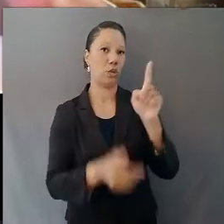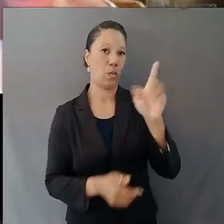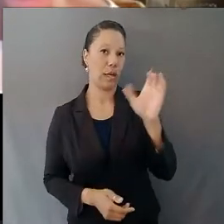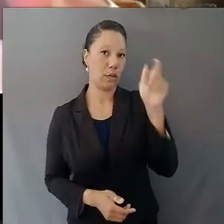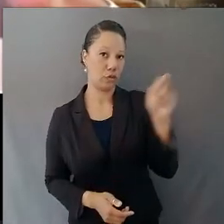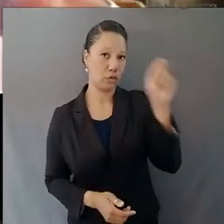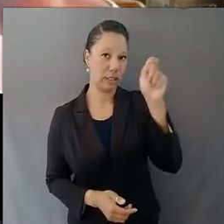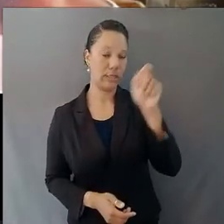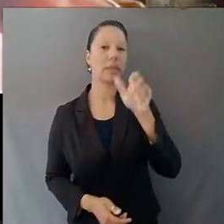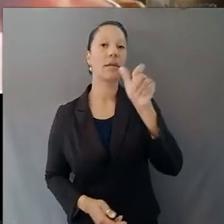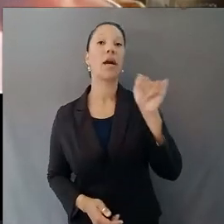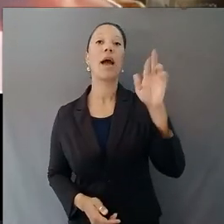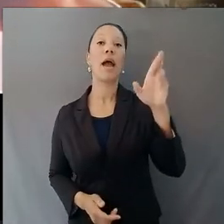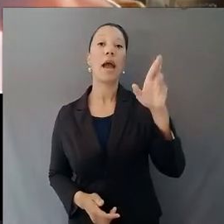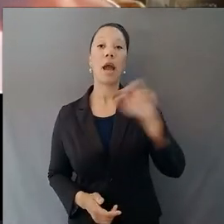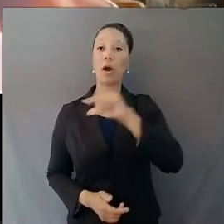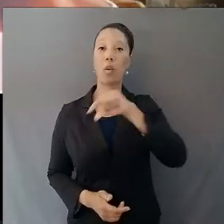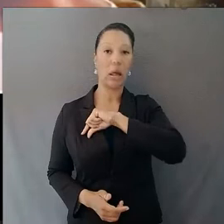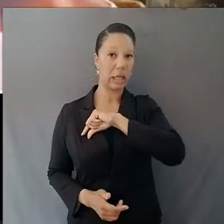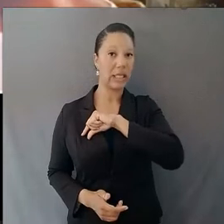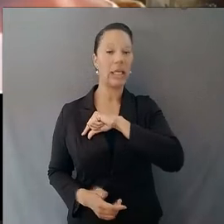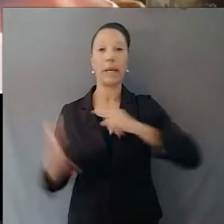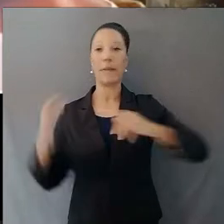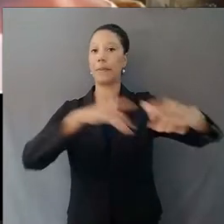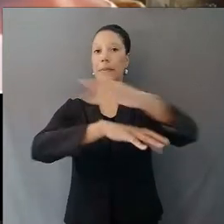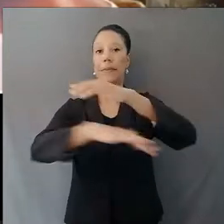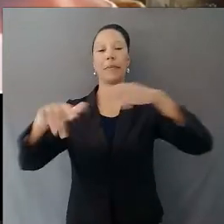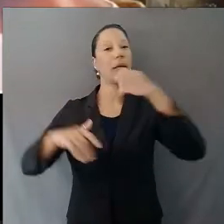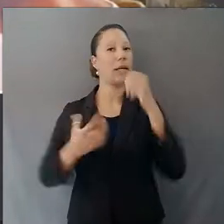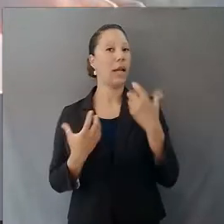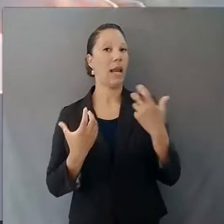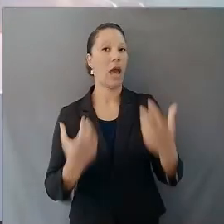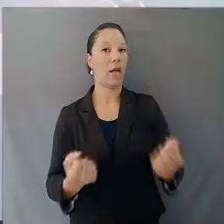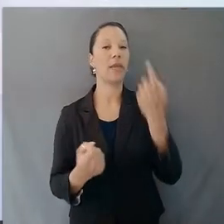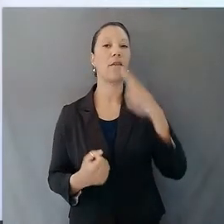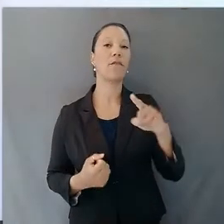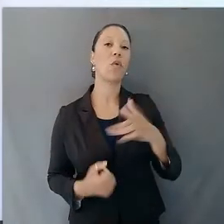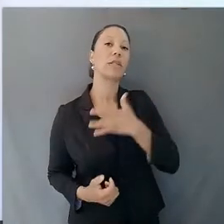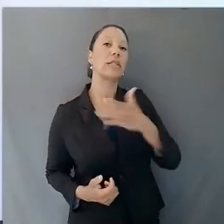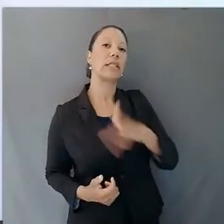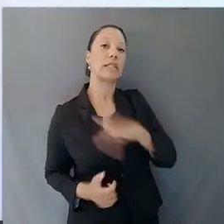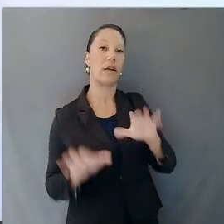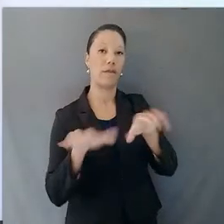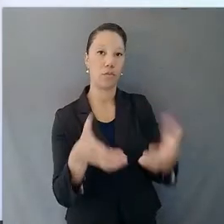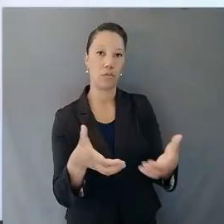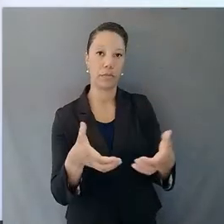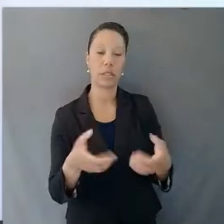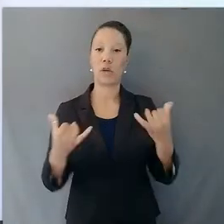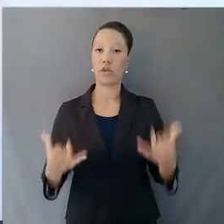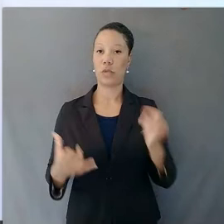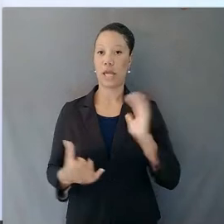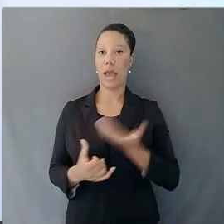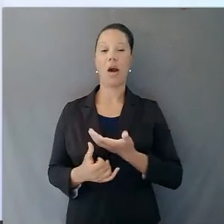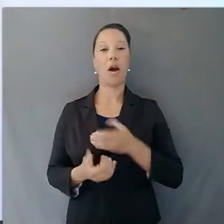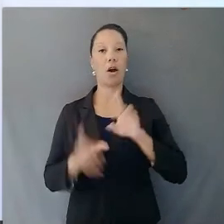is also expected to reach the unhealthy for sensitive groups condition. Today, our district nurse sent